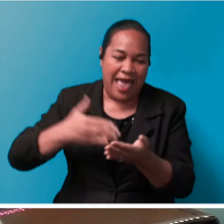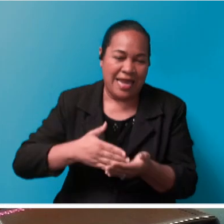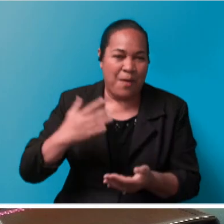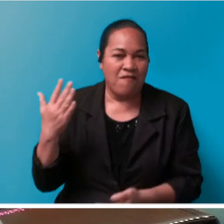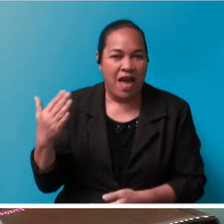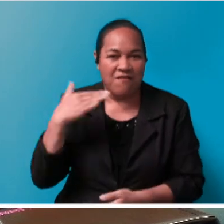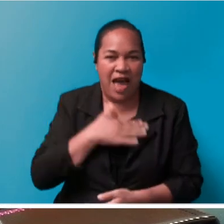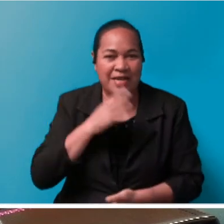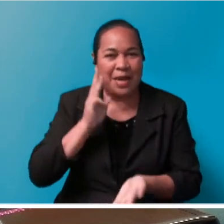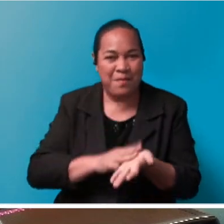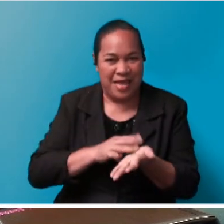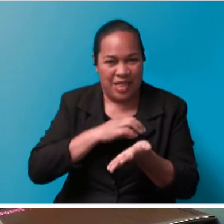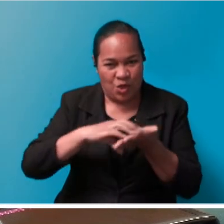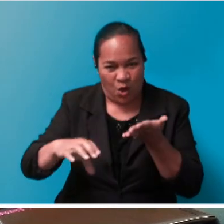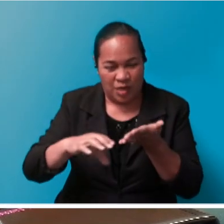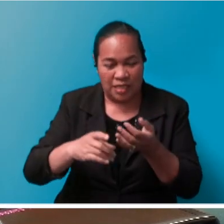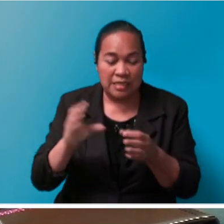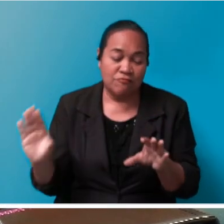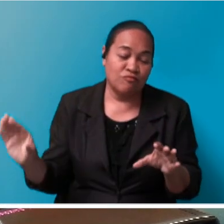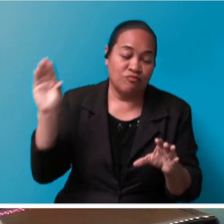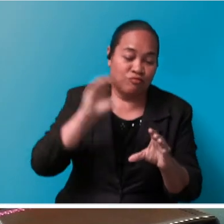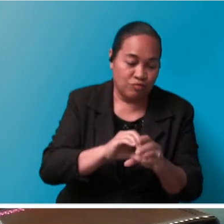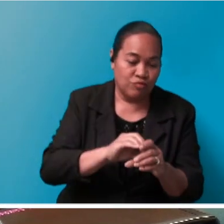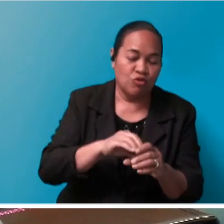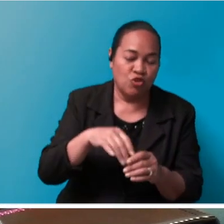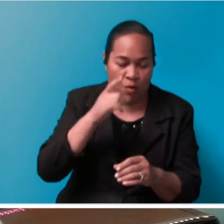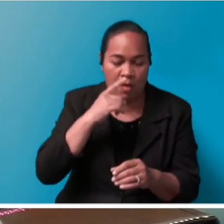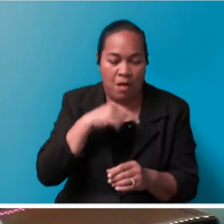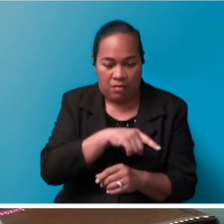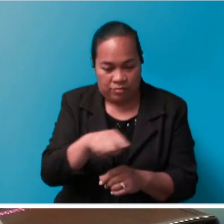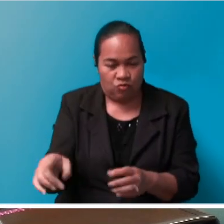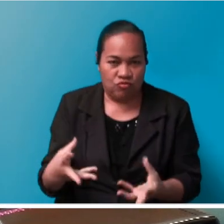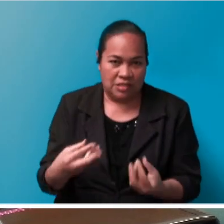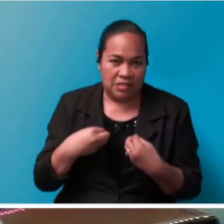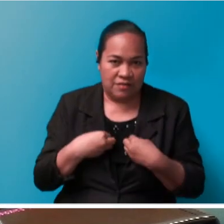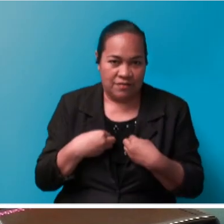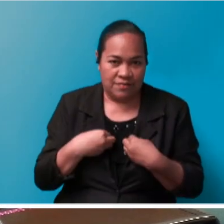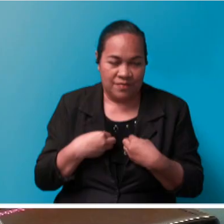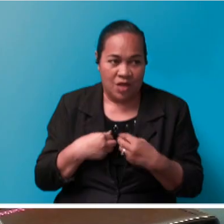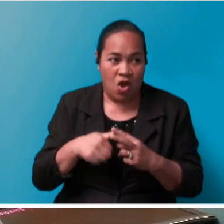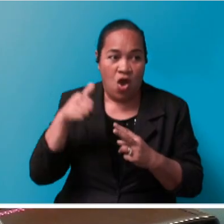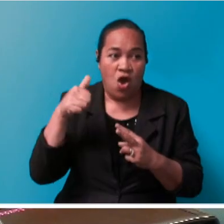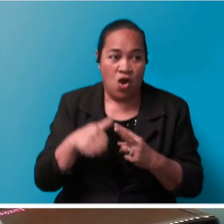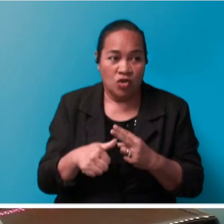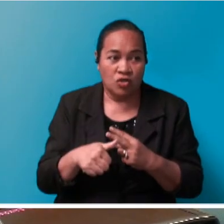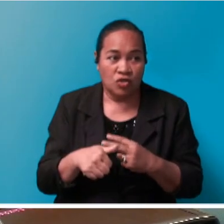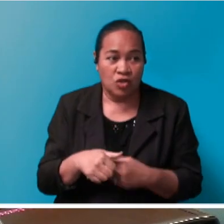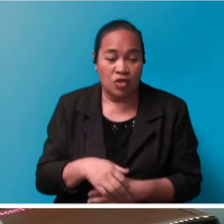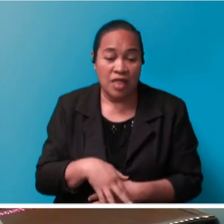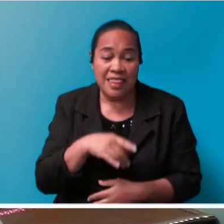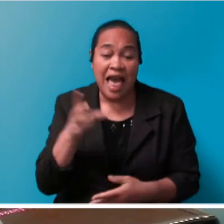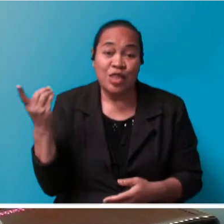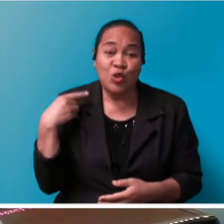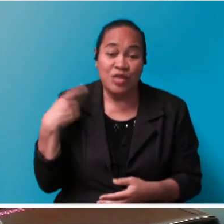million directly into the pockets of our people. On top of that, duty reductions, as we